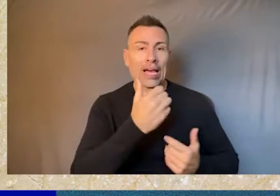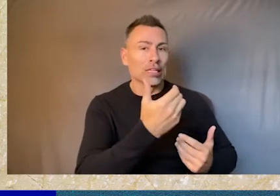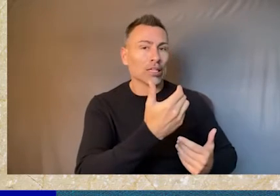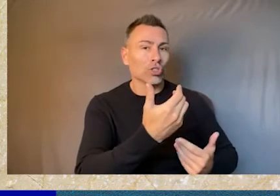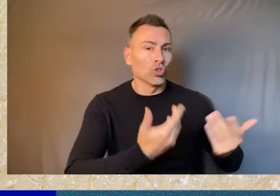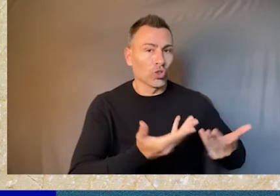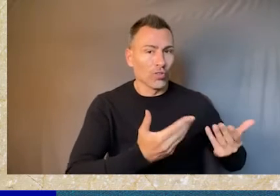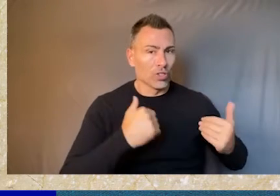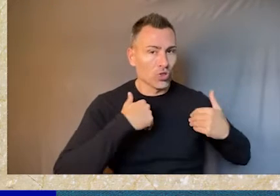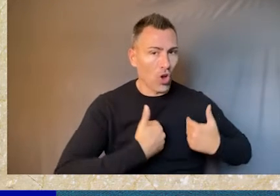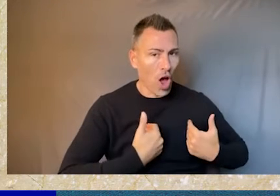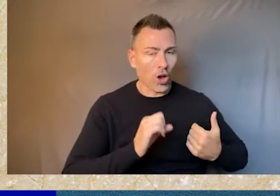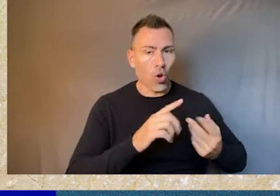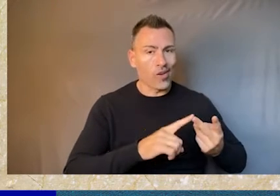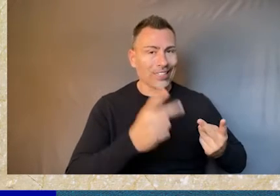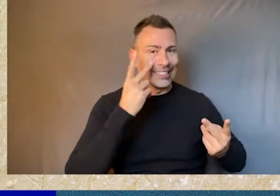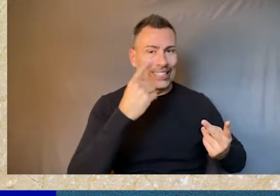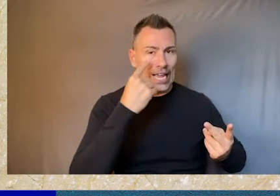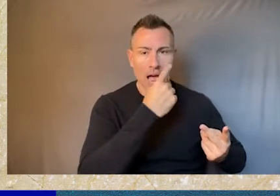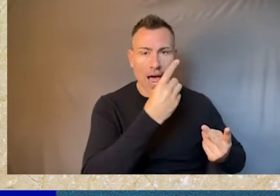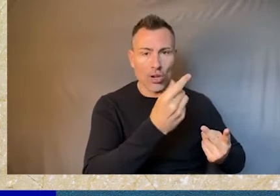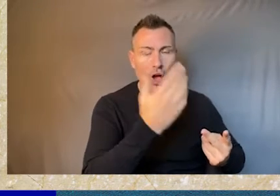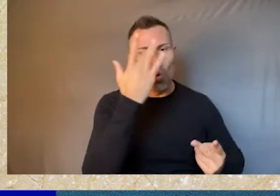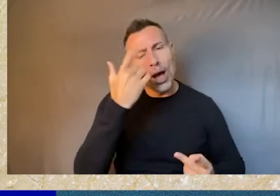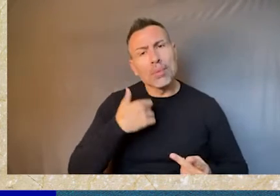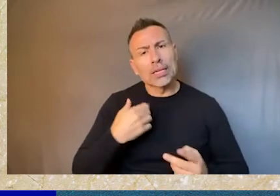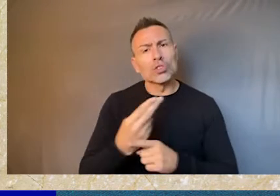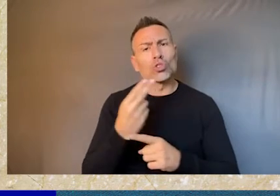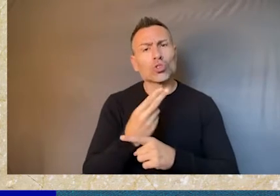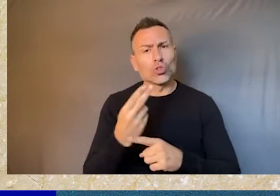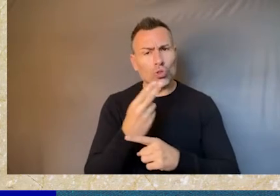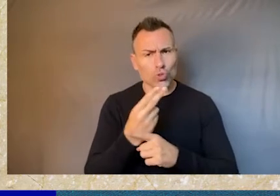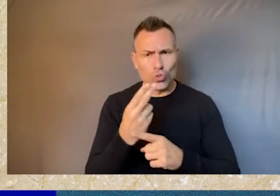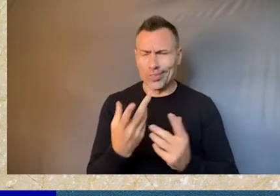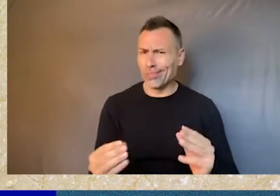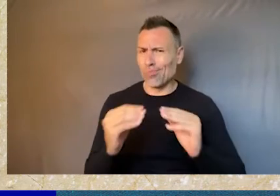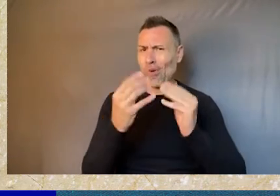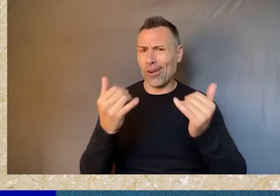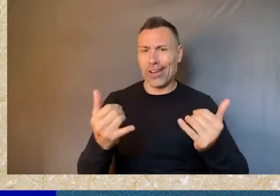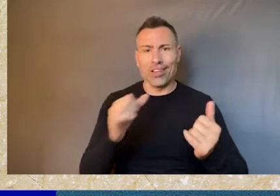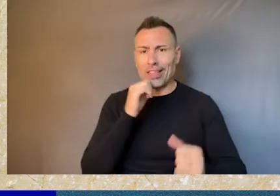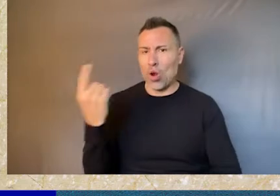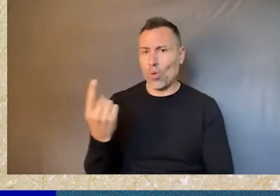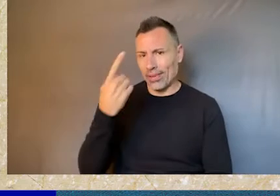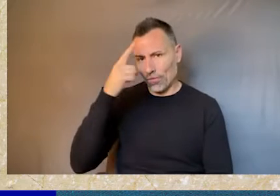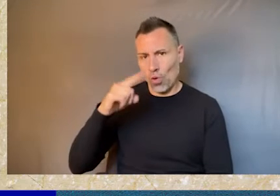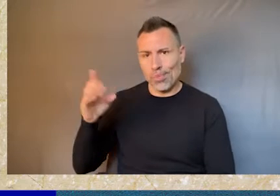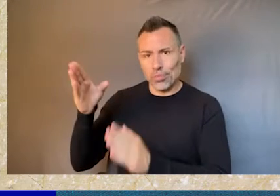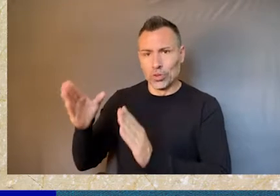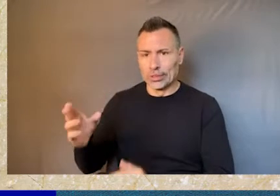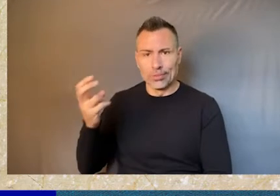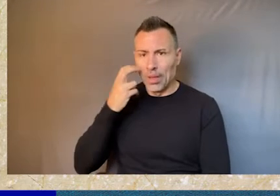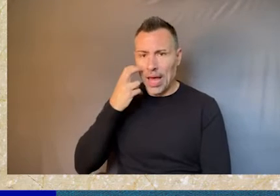the use of a service animal has expanded beyond just a dog being used to help a person